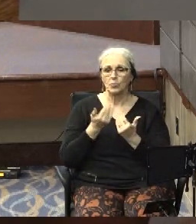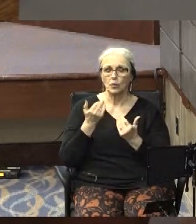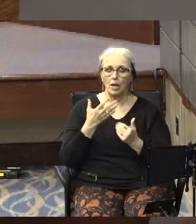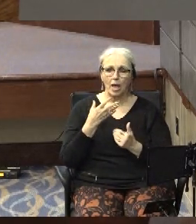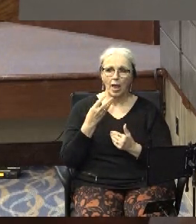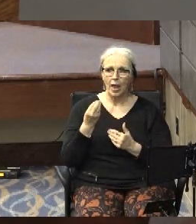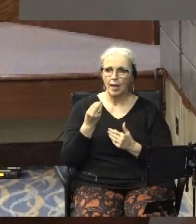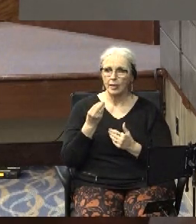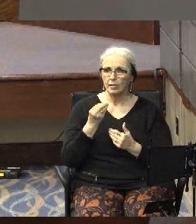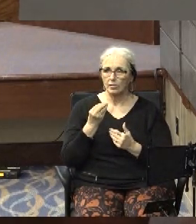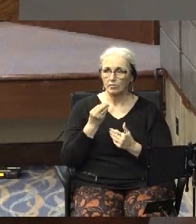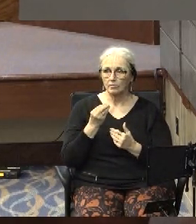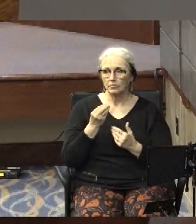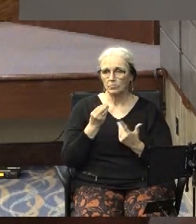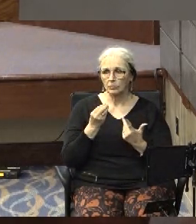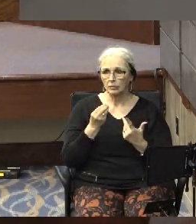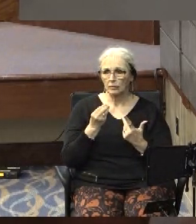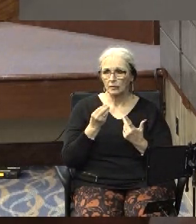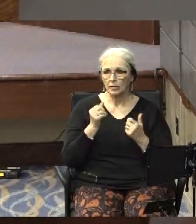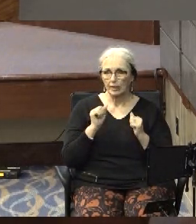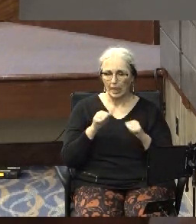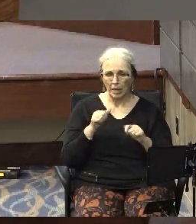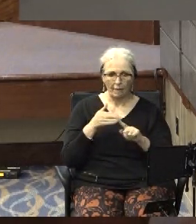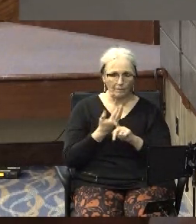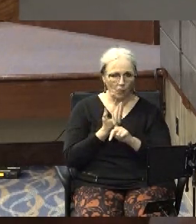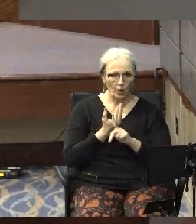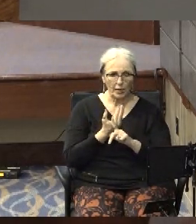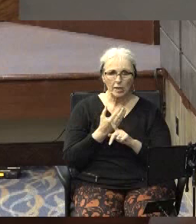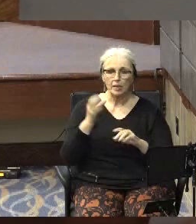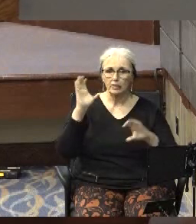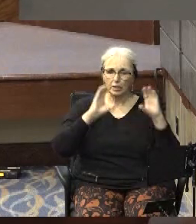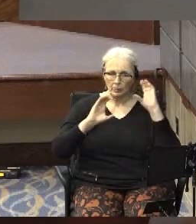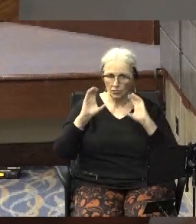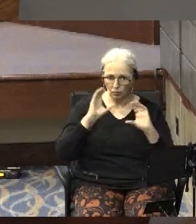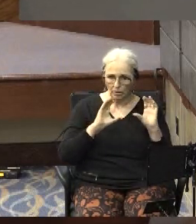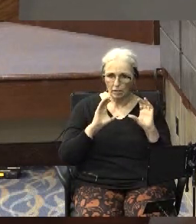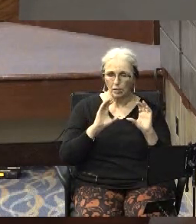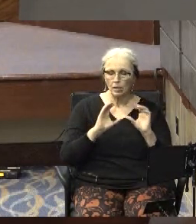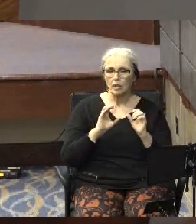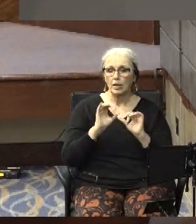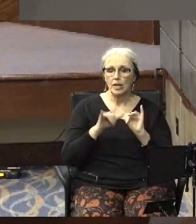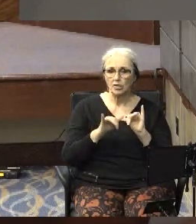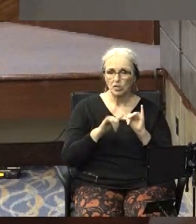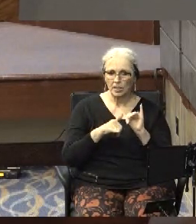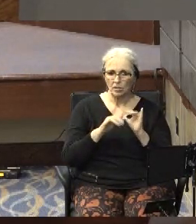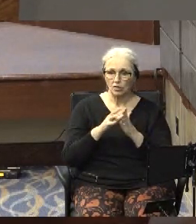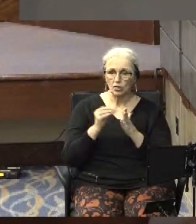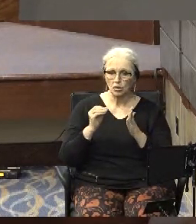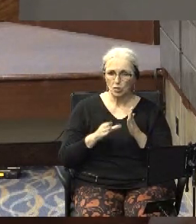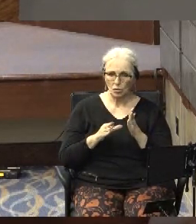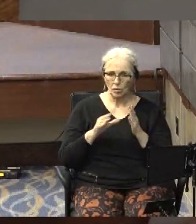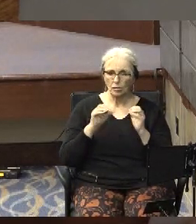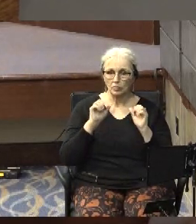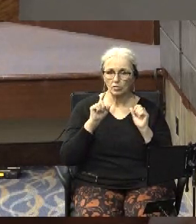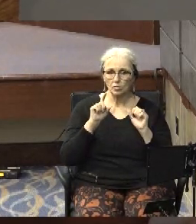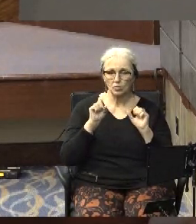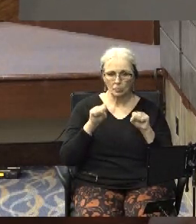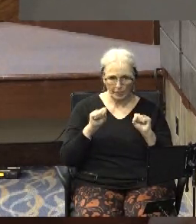even freshman and sophomore year chemistry and chemical engineering students should be able to do